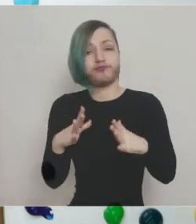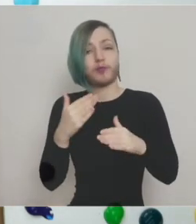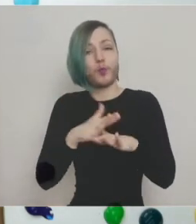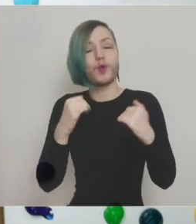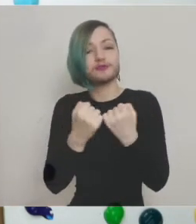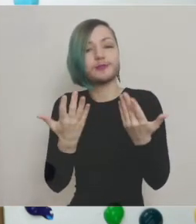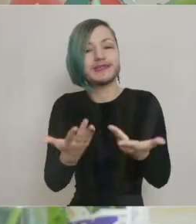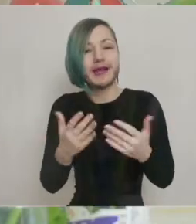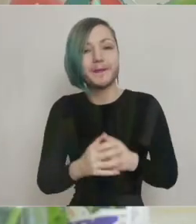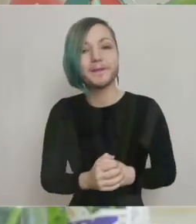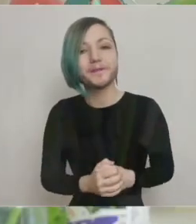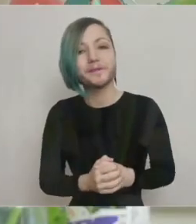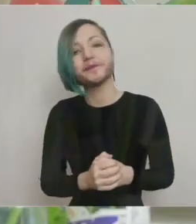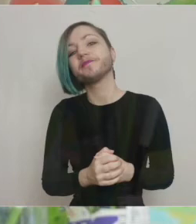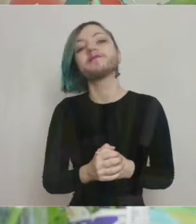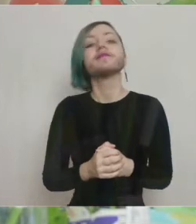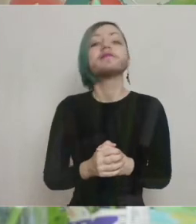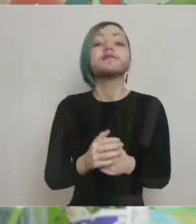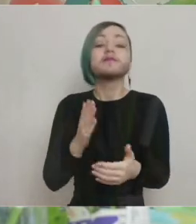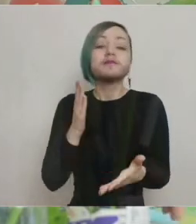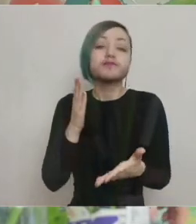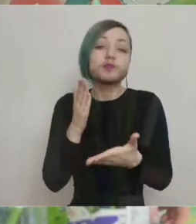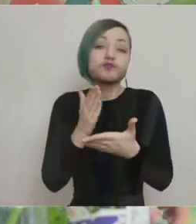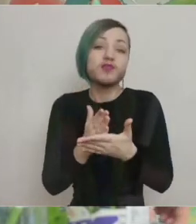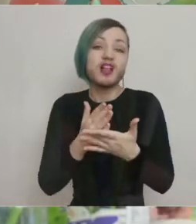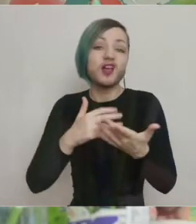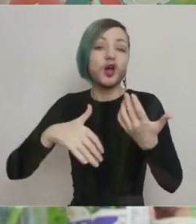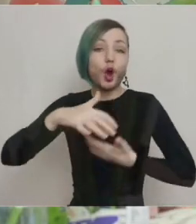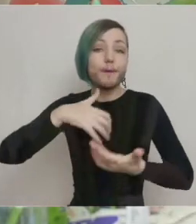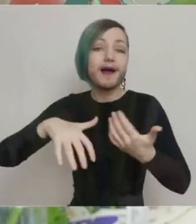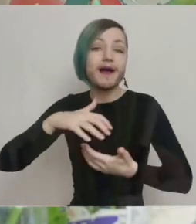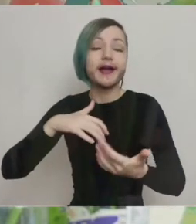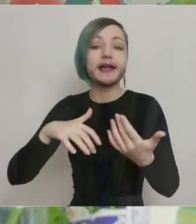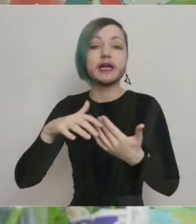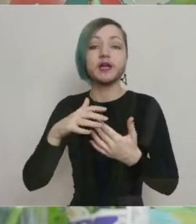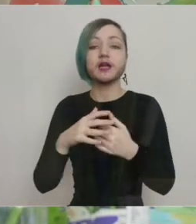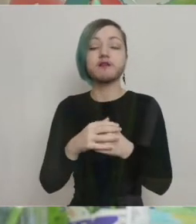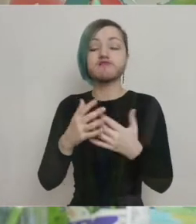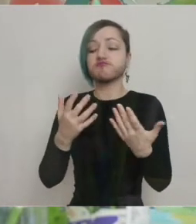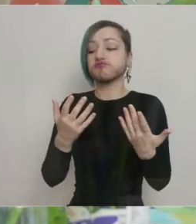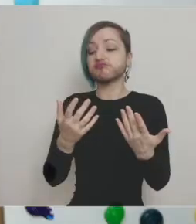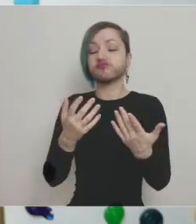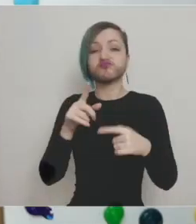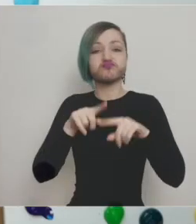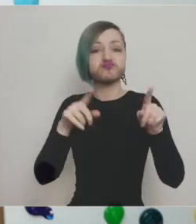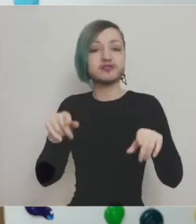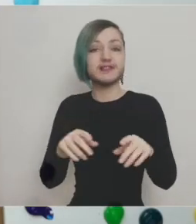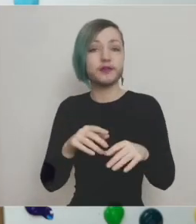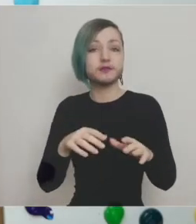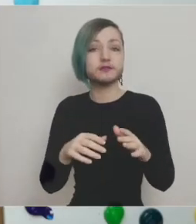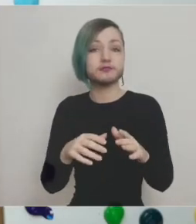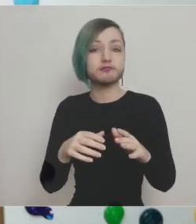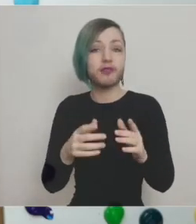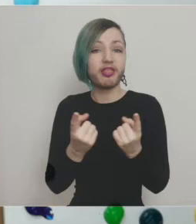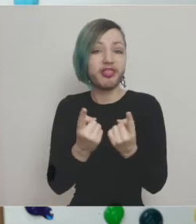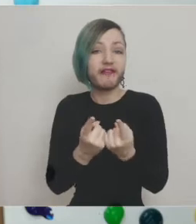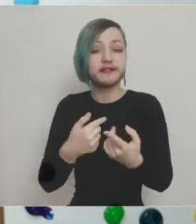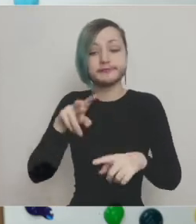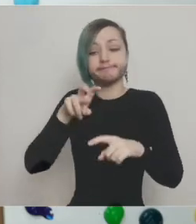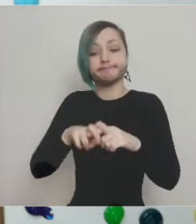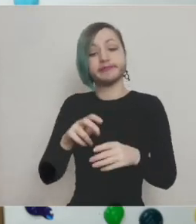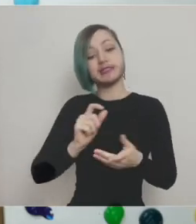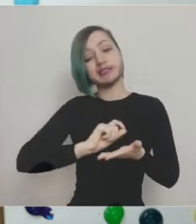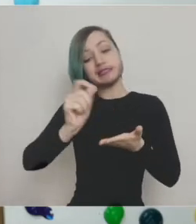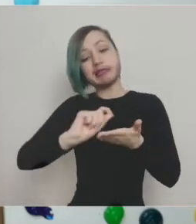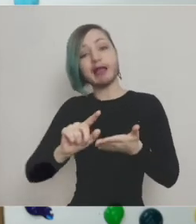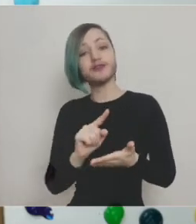anticipation of today. And it basically is a combination of, I'll sit and make a lot of these sketches, and then I'll